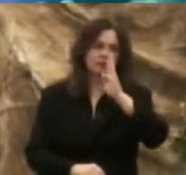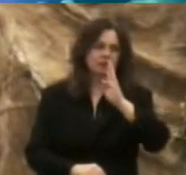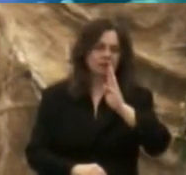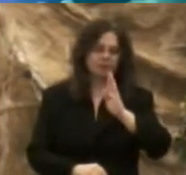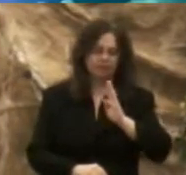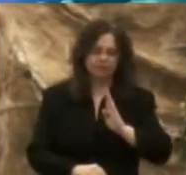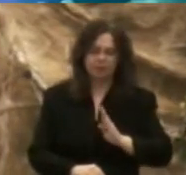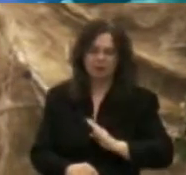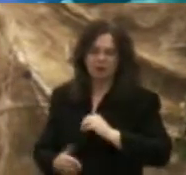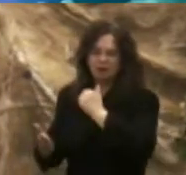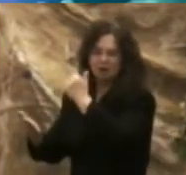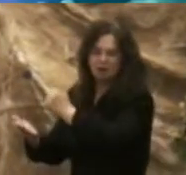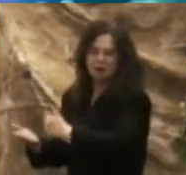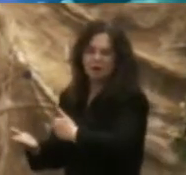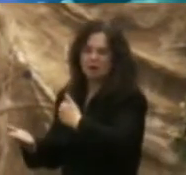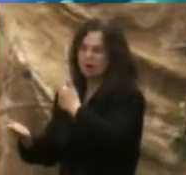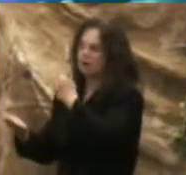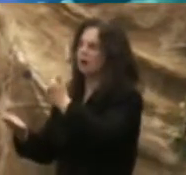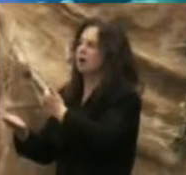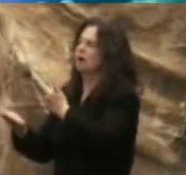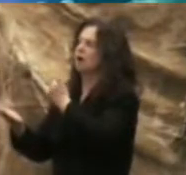God.